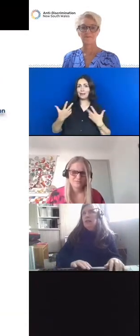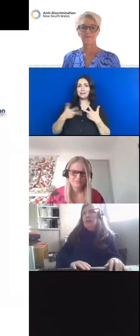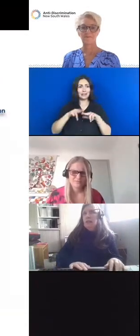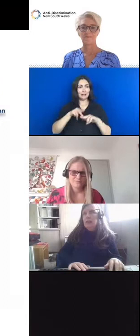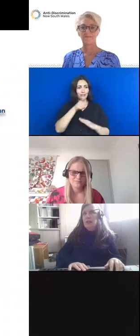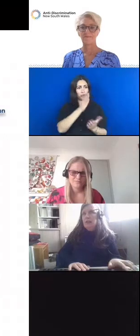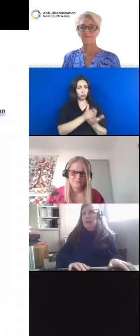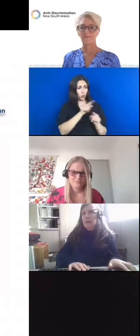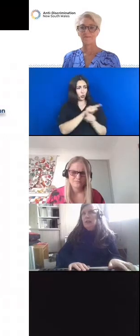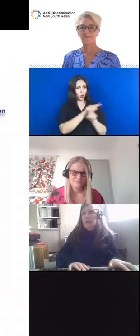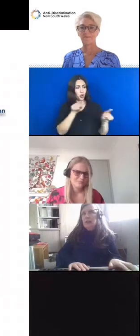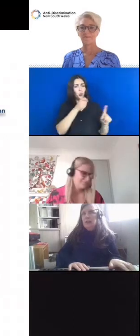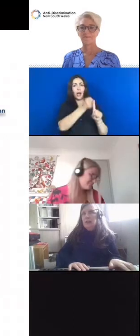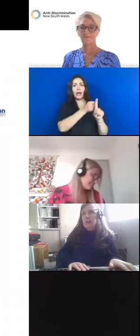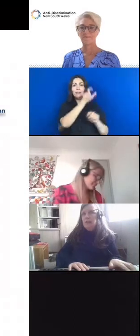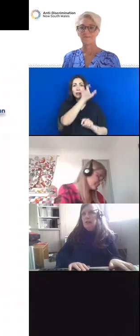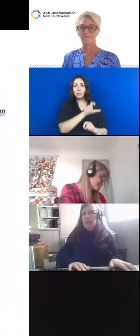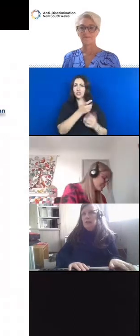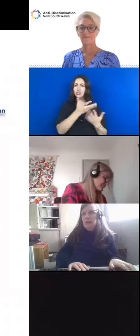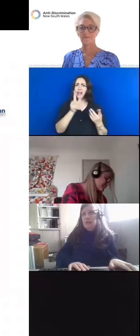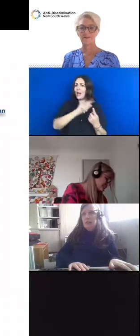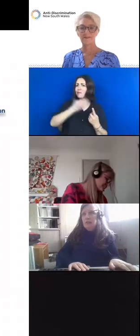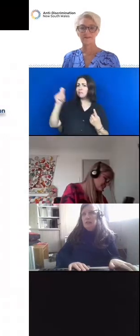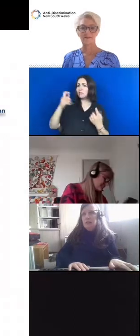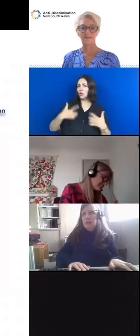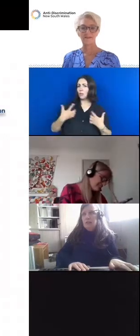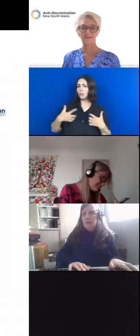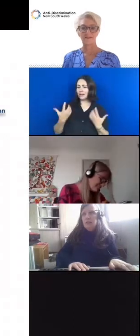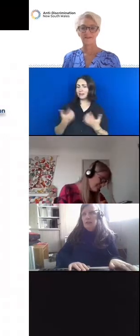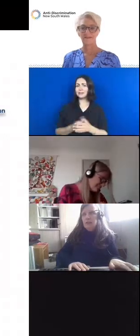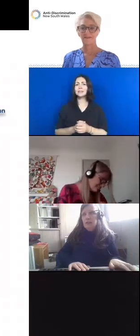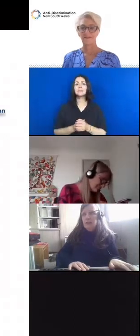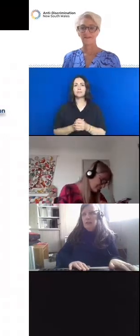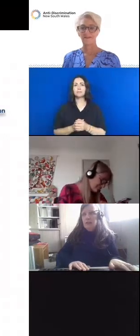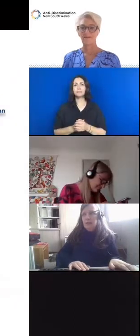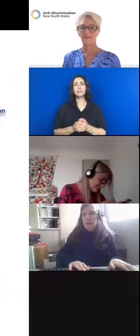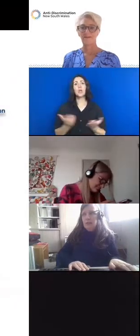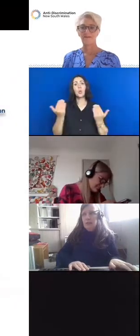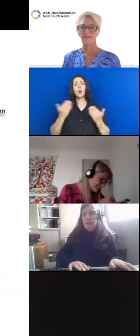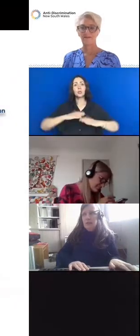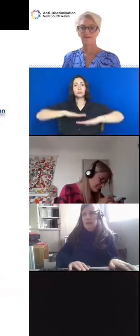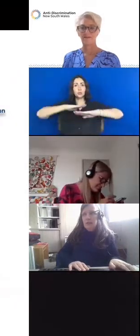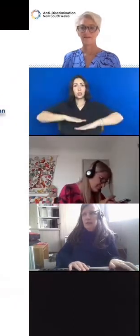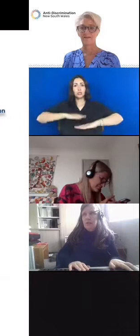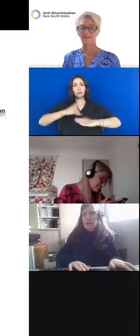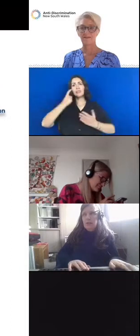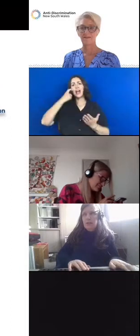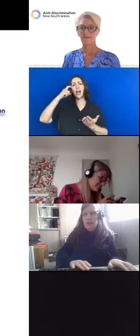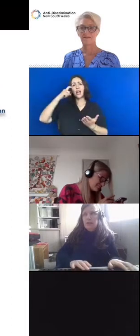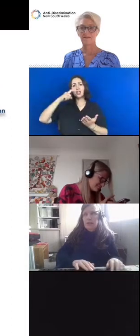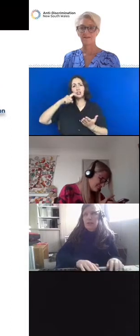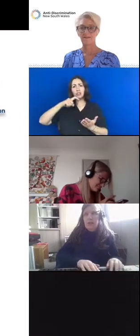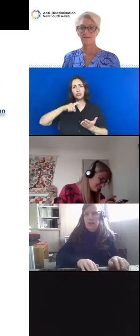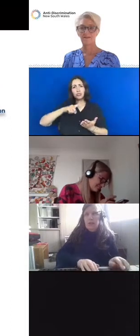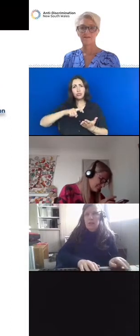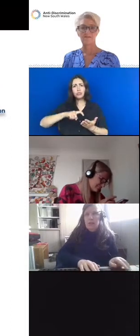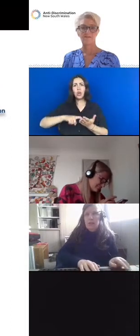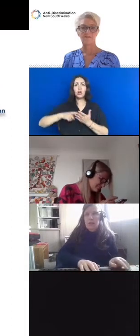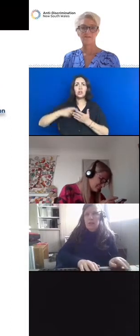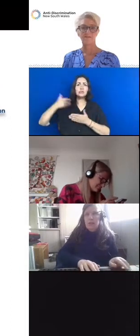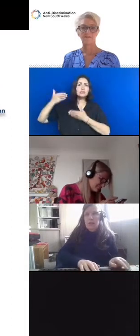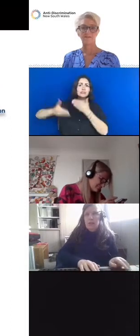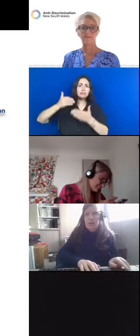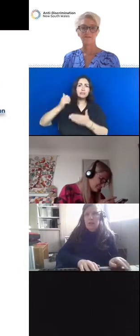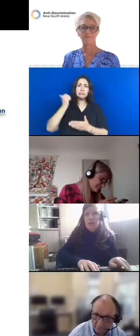Just would like to start with a welcome to country. We acknowledge the traditional custodians of the land on which we work.